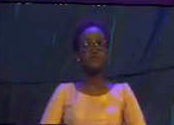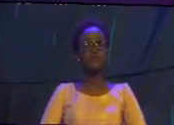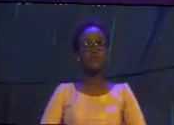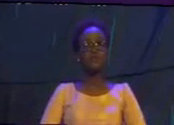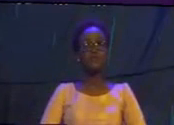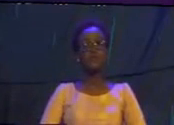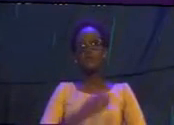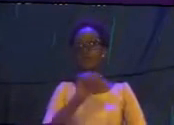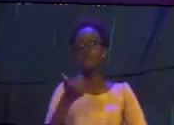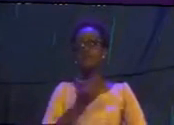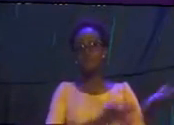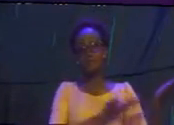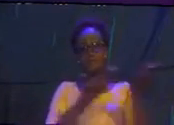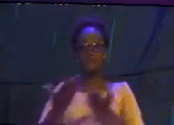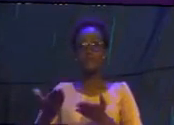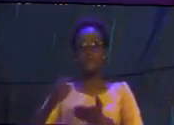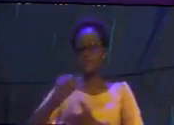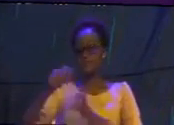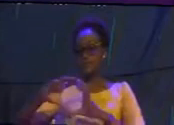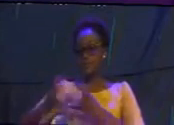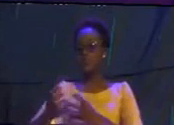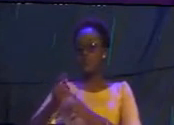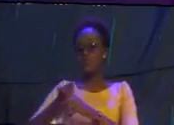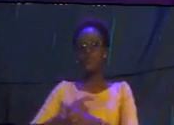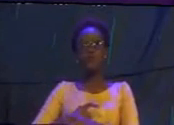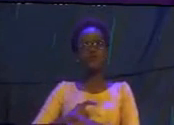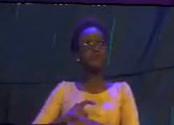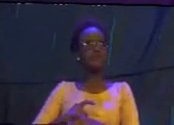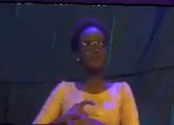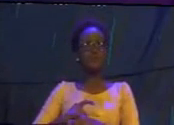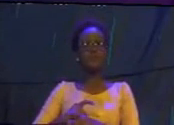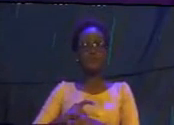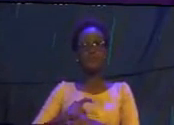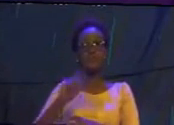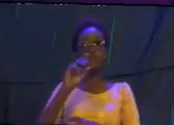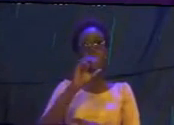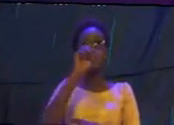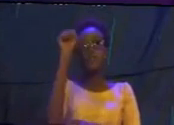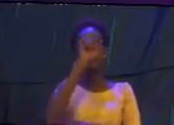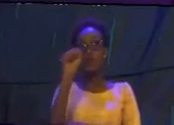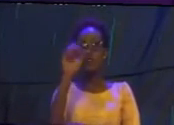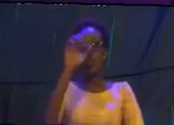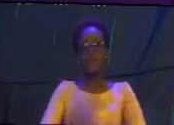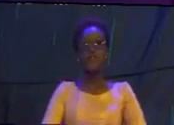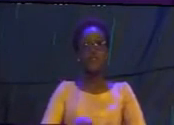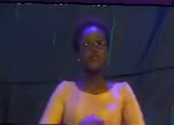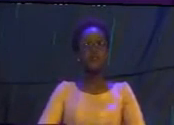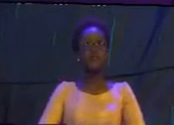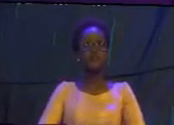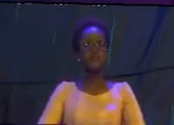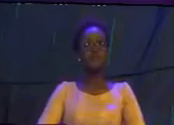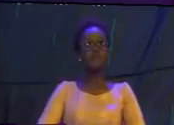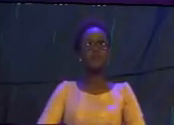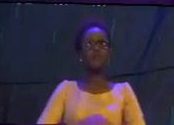nanone abakozi b'Imana. Abakozi b'Imana turi kumwe na hano kuva muri Afrika y'Epfo. Dr.